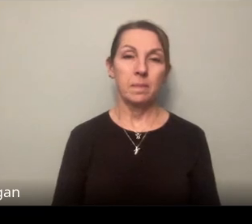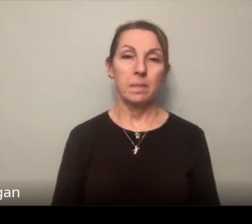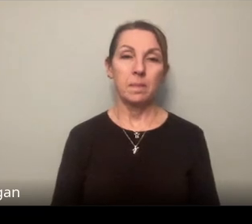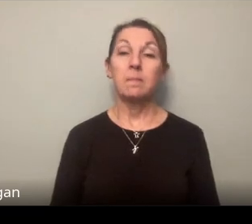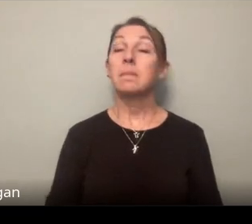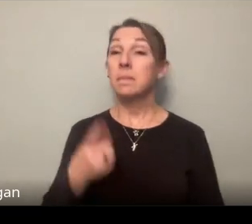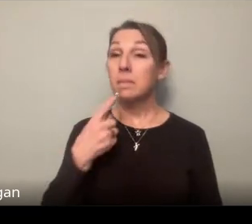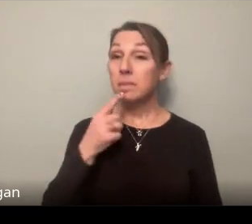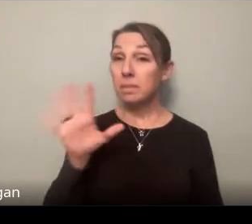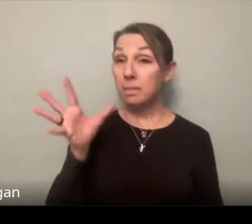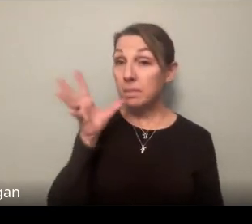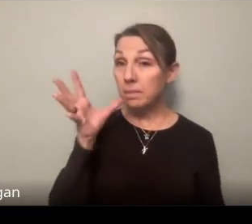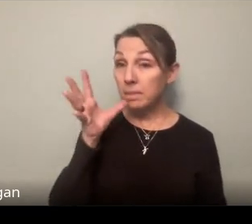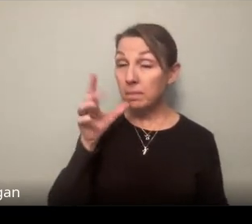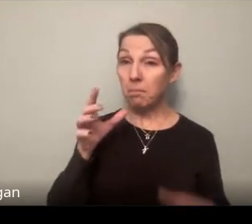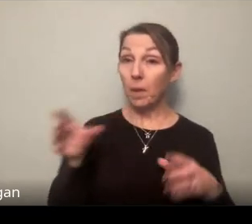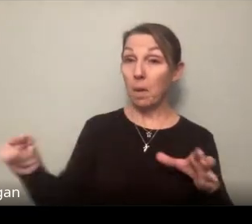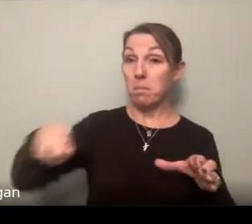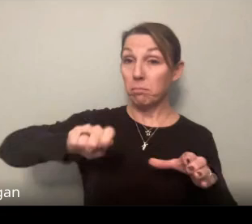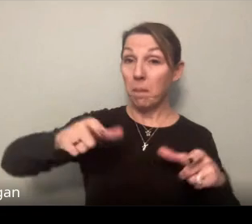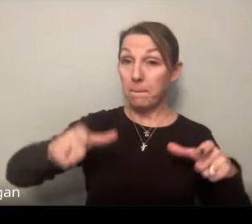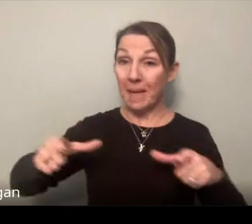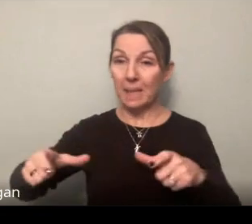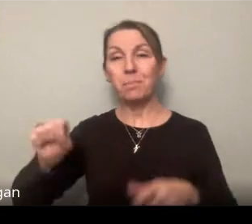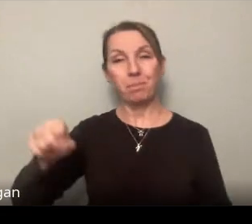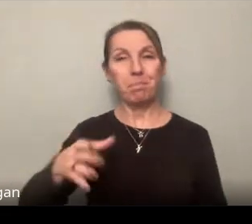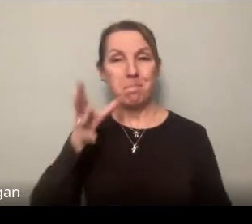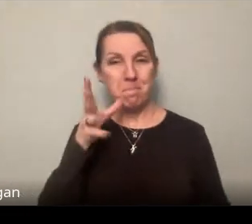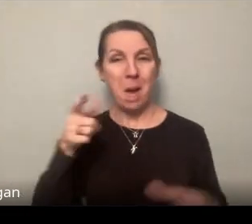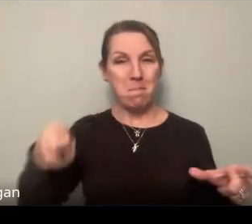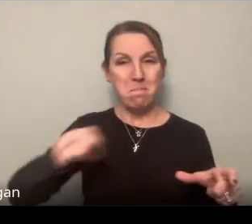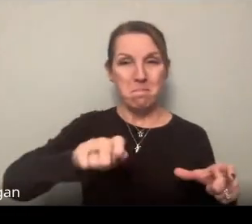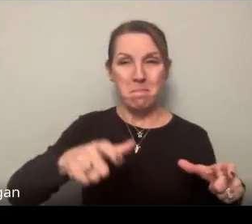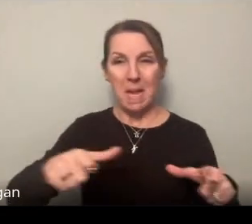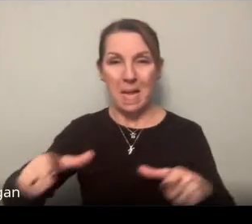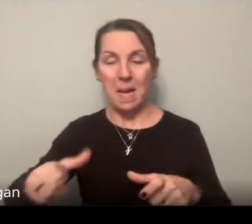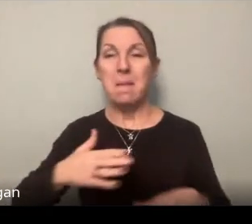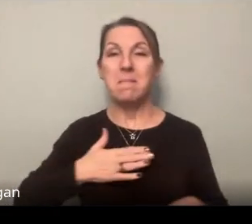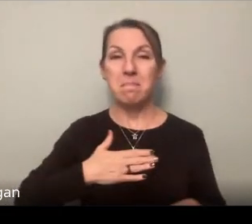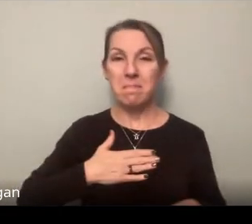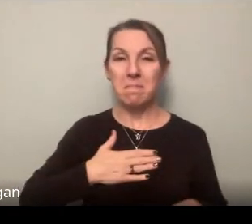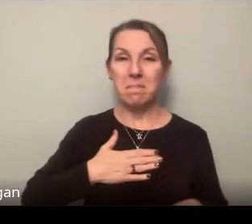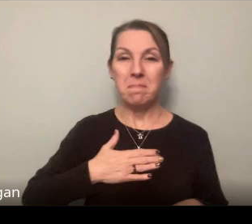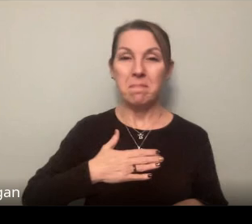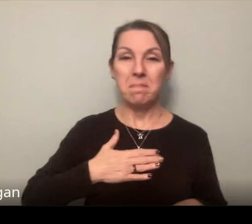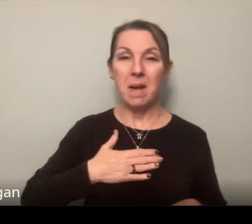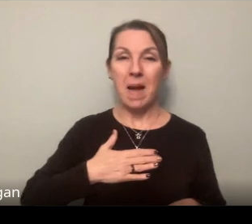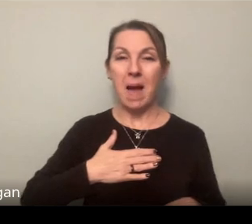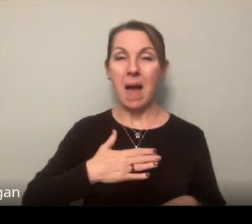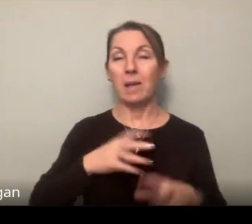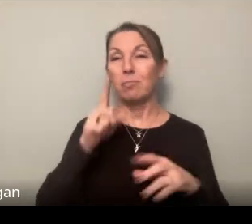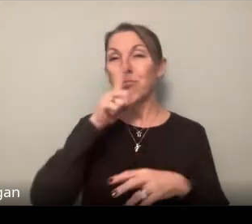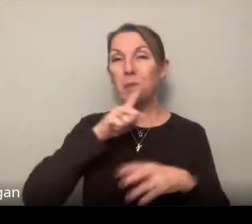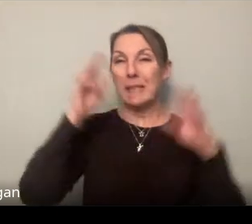You said your mom does your plating? Yes, my mom does my plating. Because, in my head, I'm a pretend chef. And so I'm